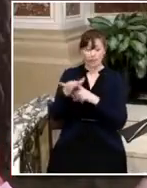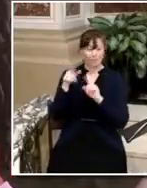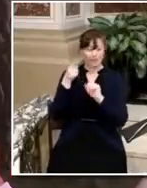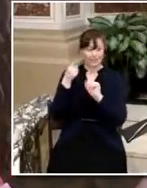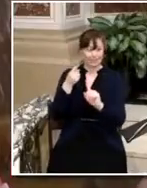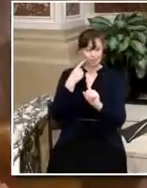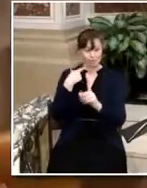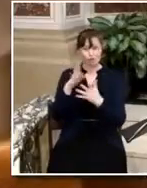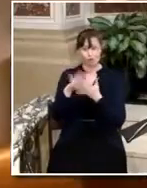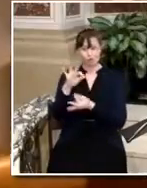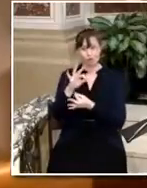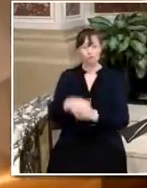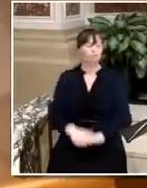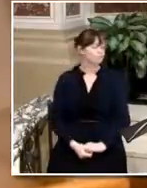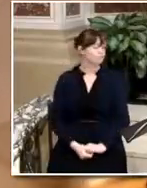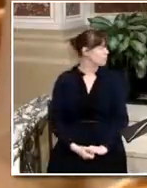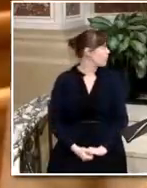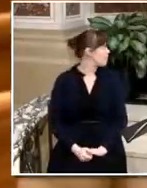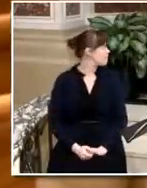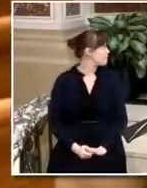souls?